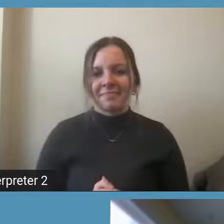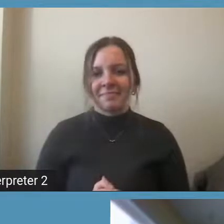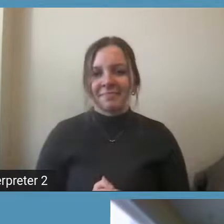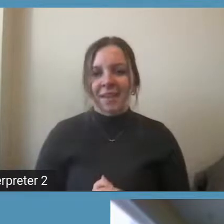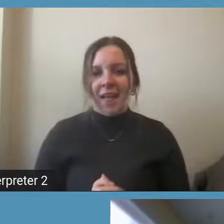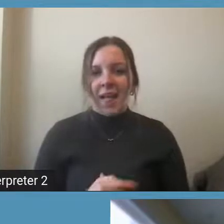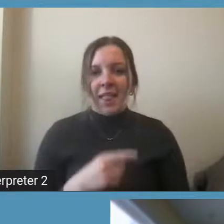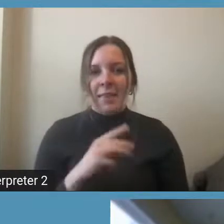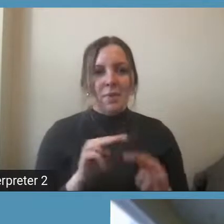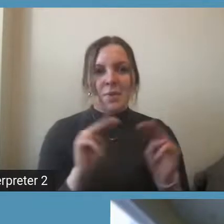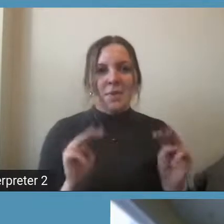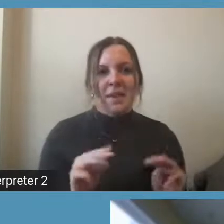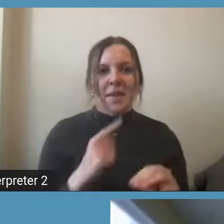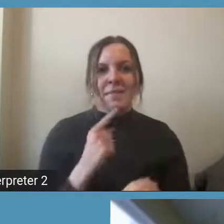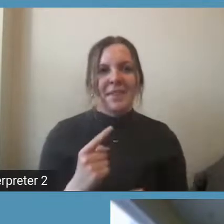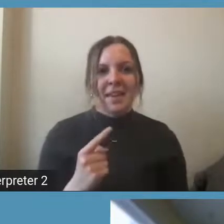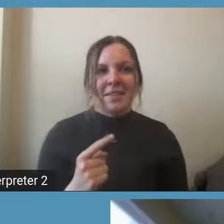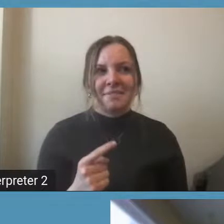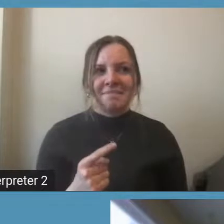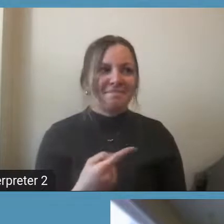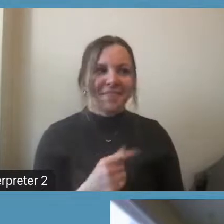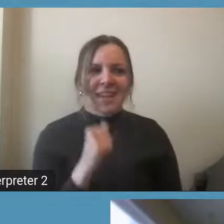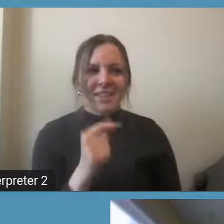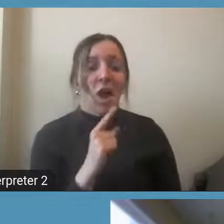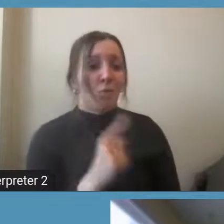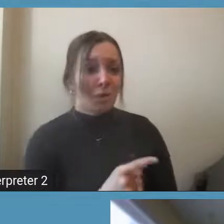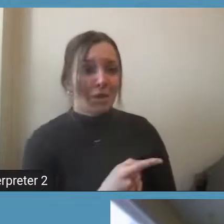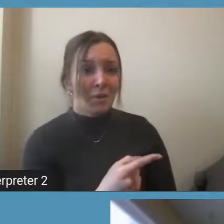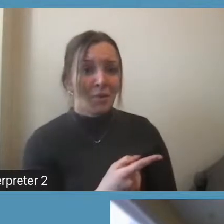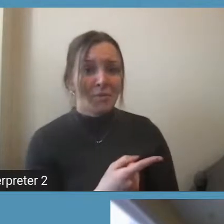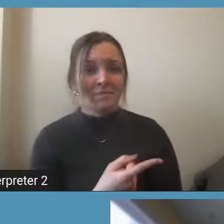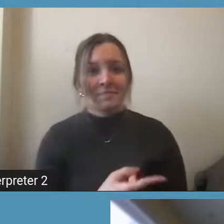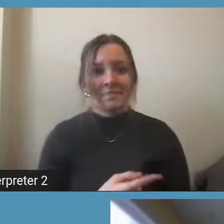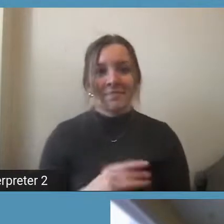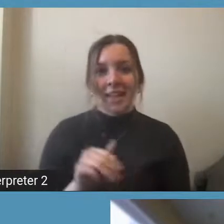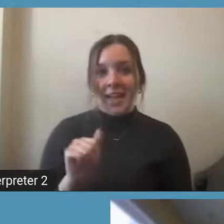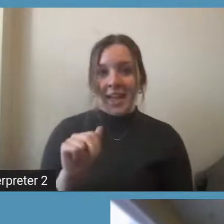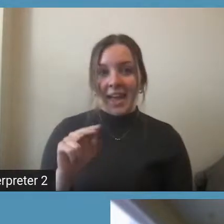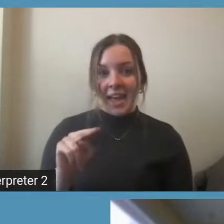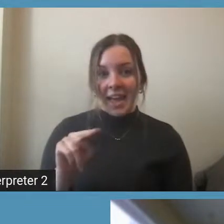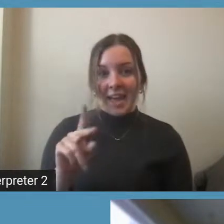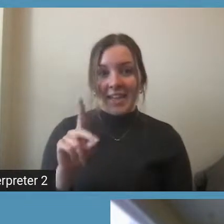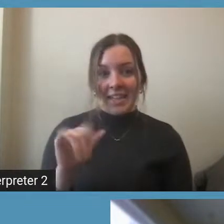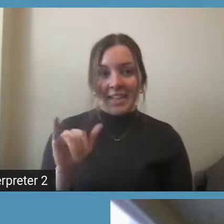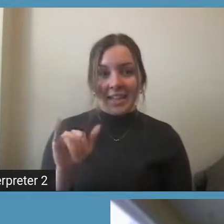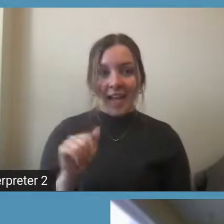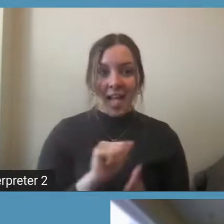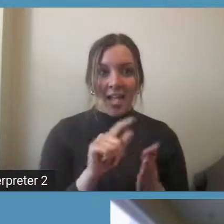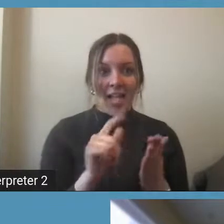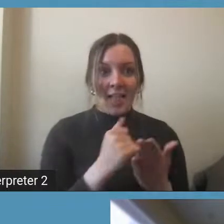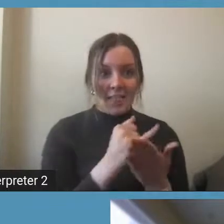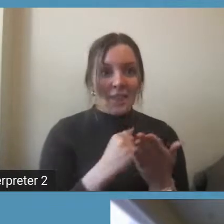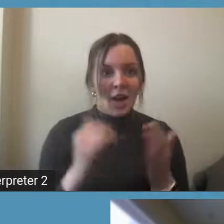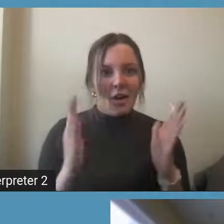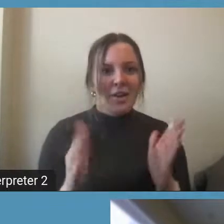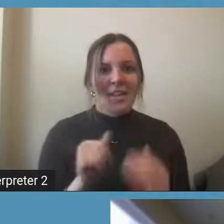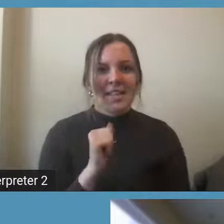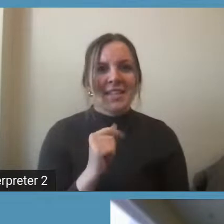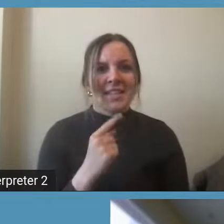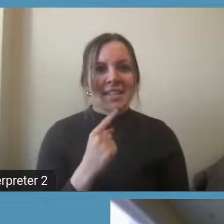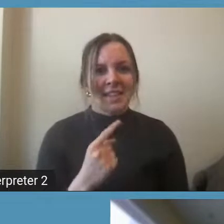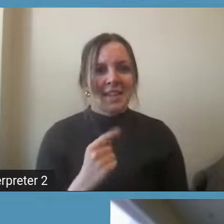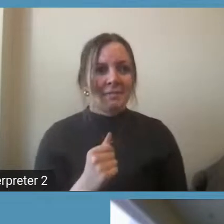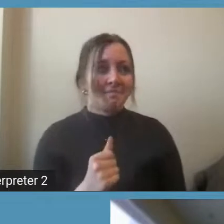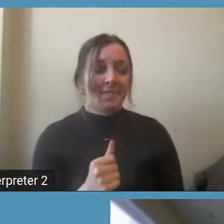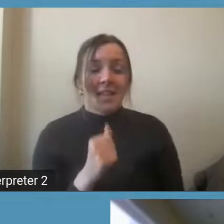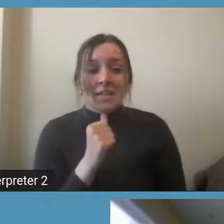Warhol didn't say they were Andy Warhol's. And that's the truth. So that's one point. It's like, it is what it is only